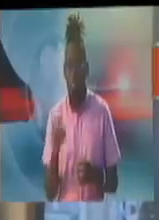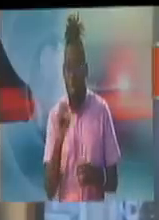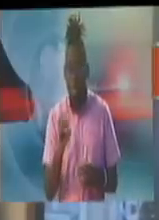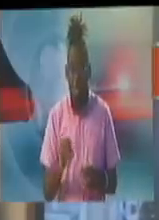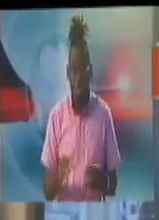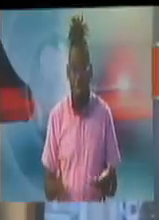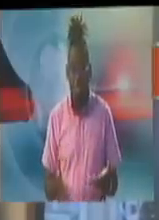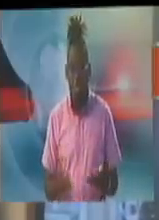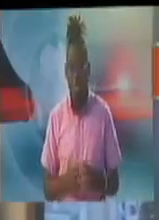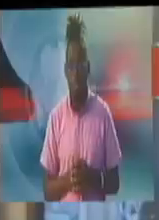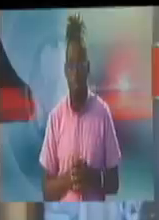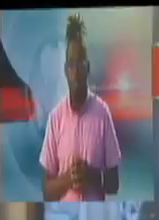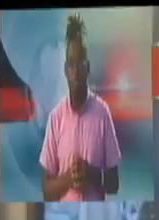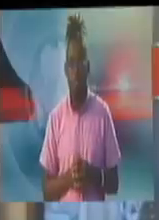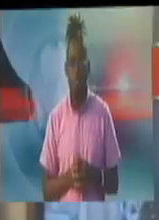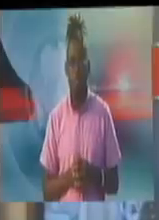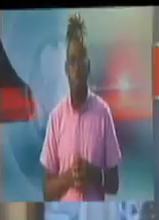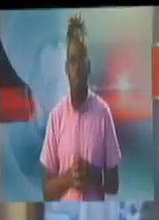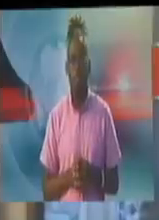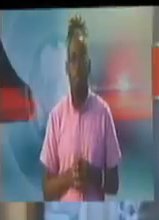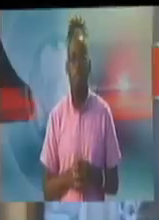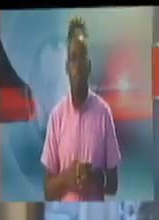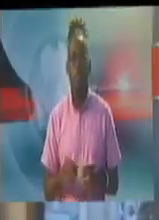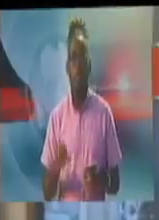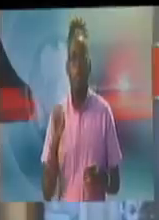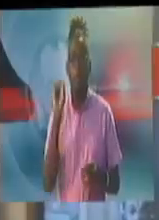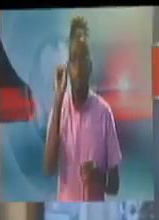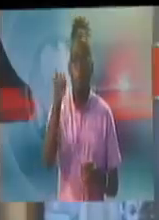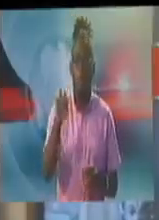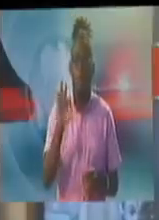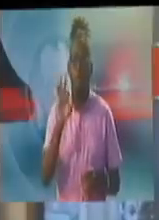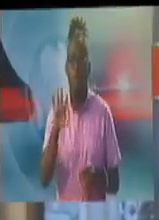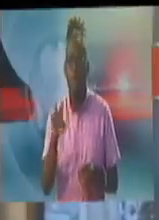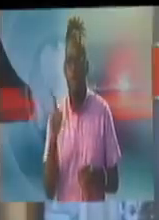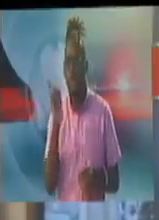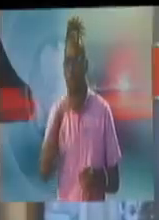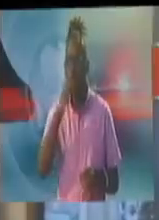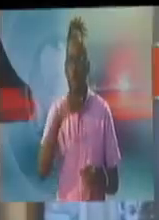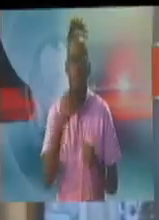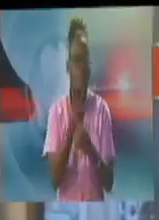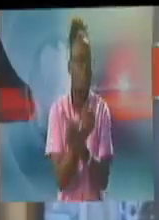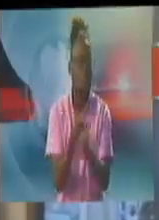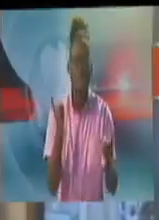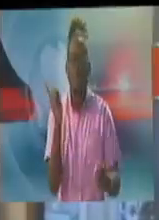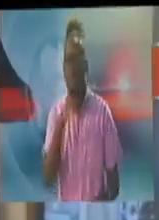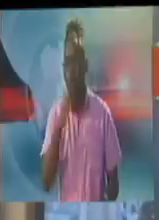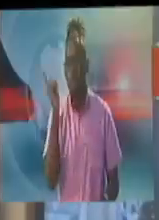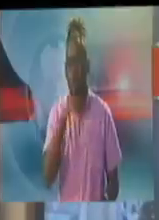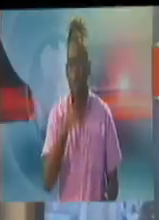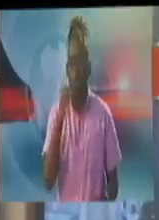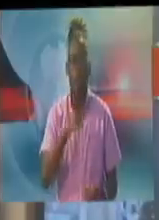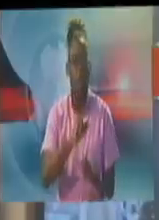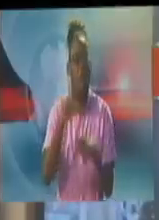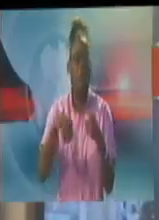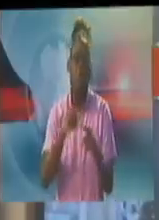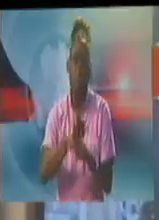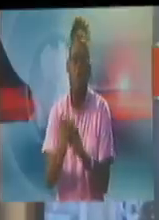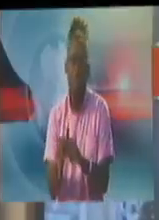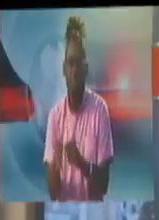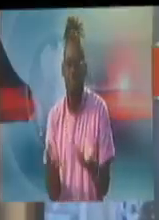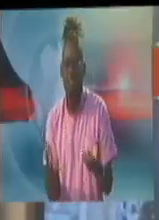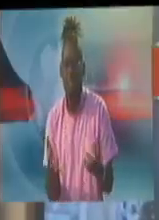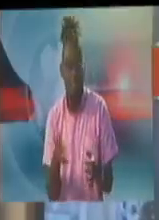spreading of fake news is just as dangerous as the COVID-19 virus itself. Now, does the government have